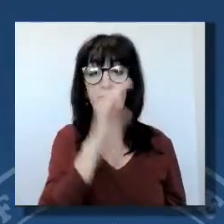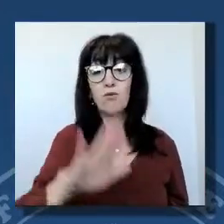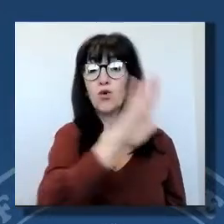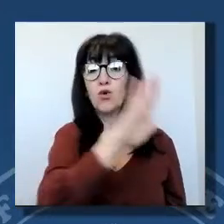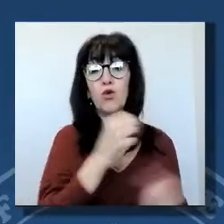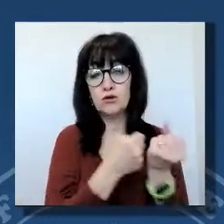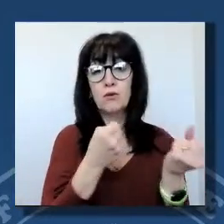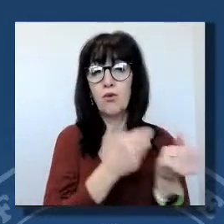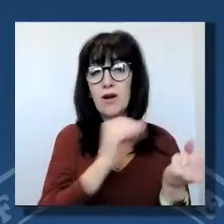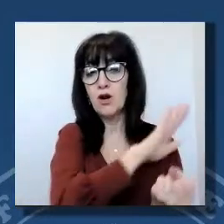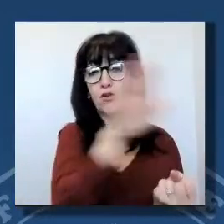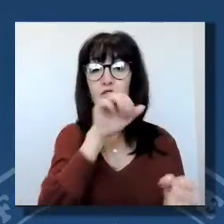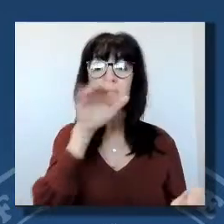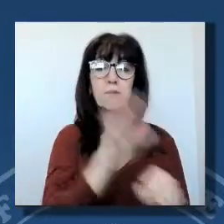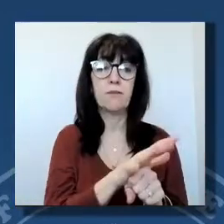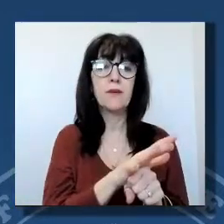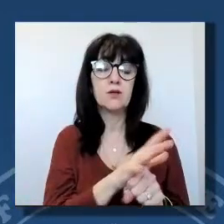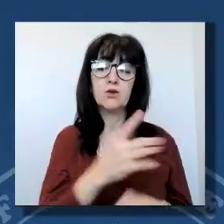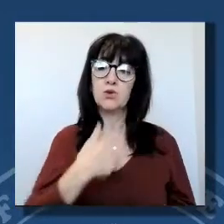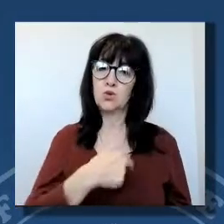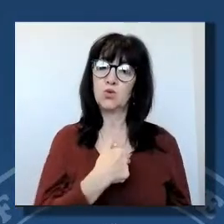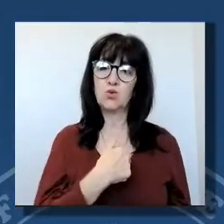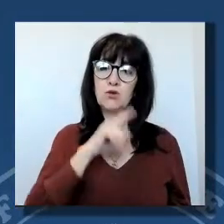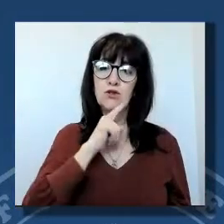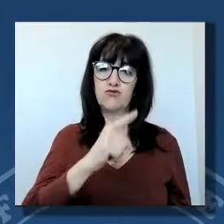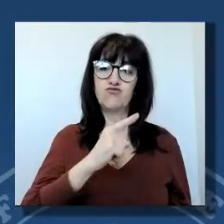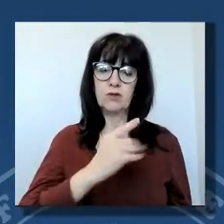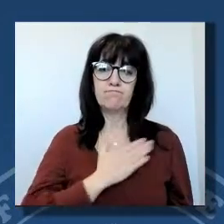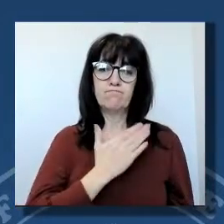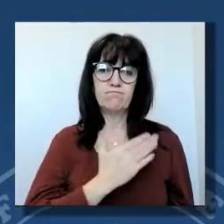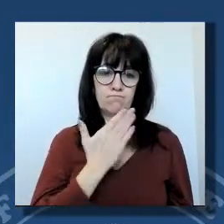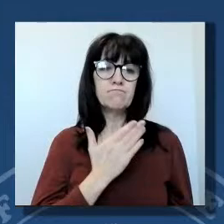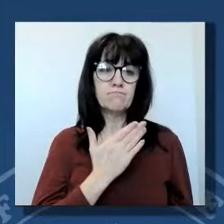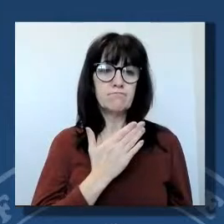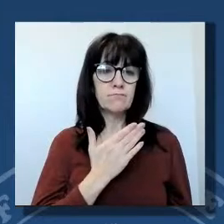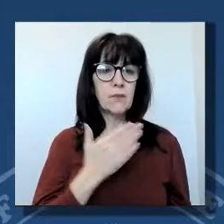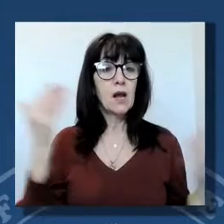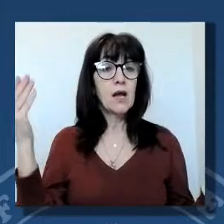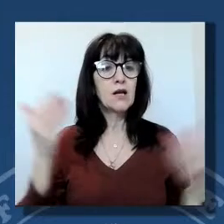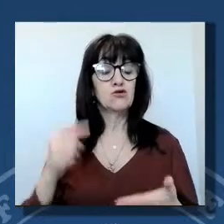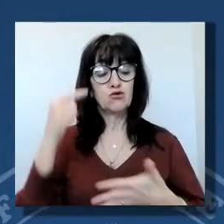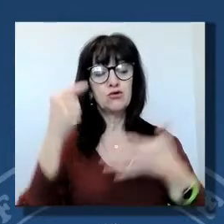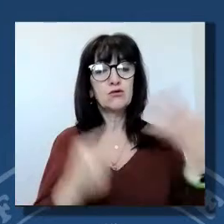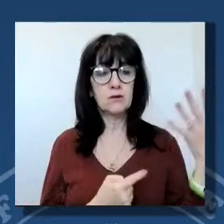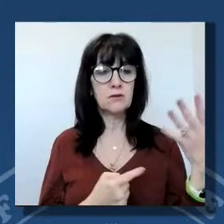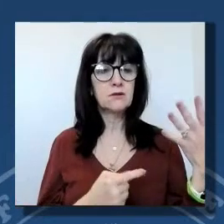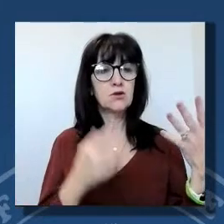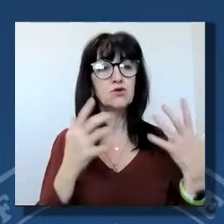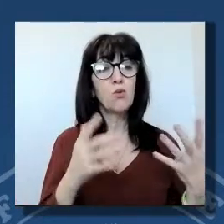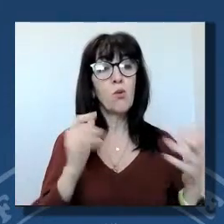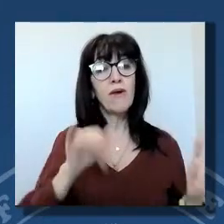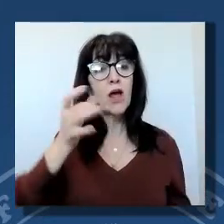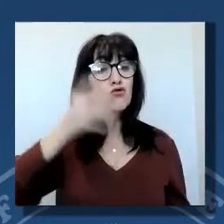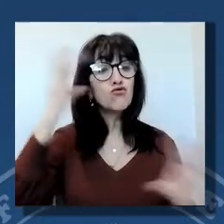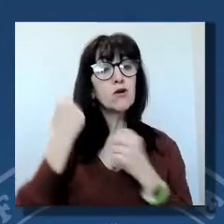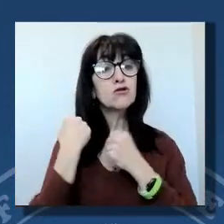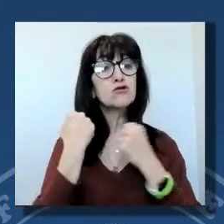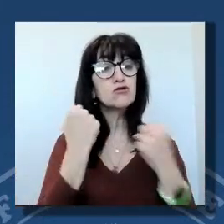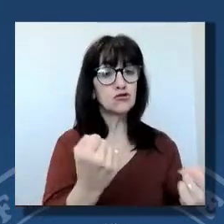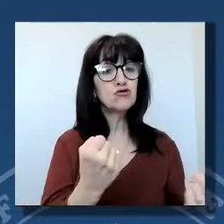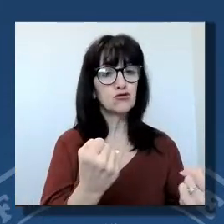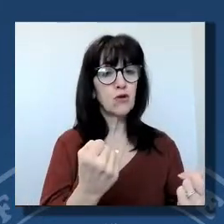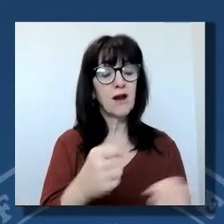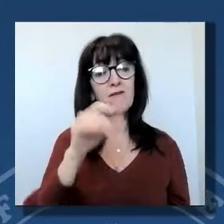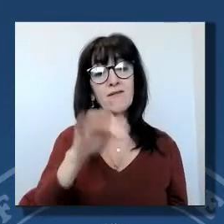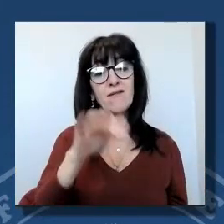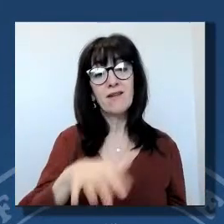introduction of the following pieces of safety legislation for this session. Expanding the charge of reckless driving to include speeding over 90 miles per